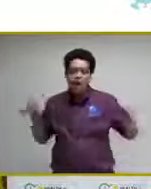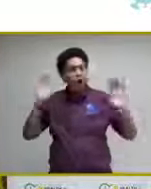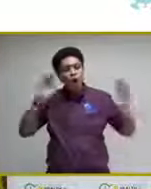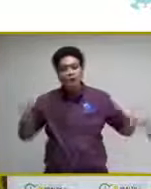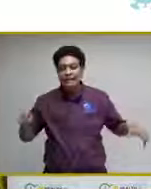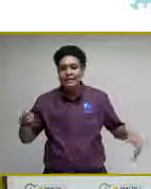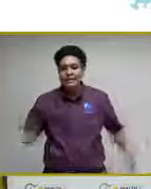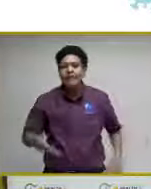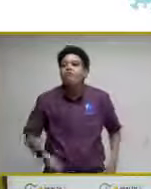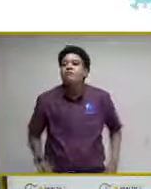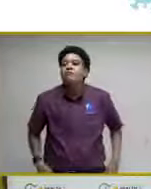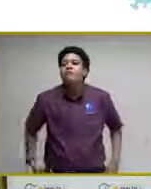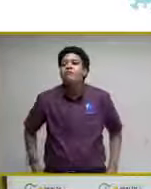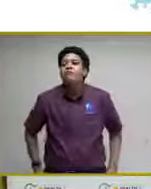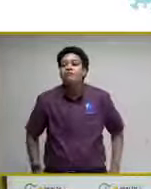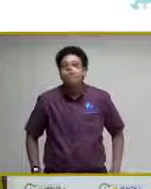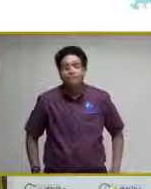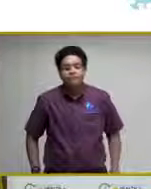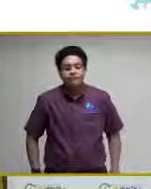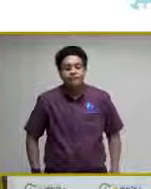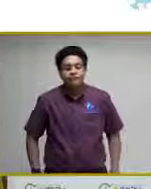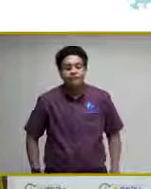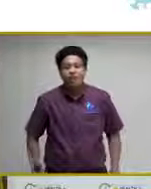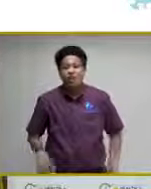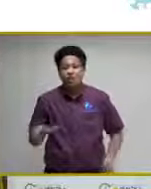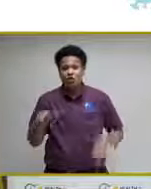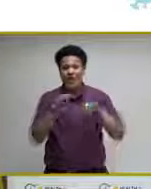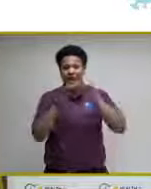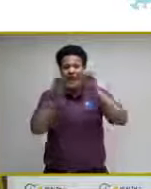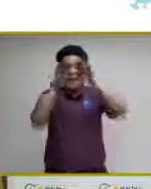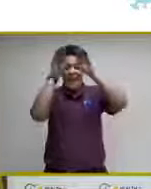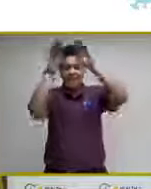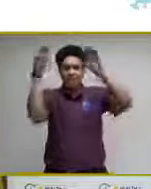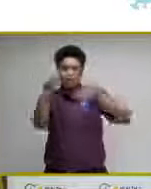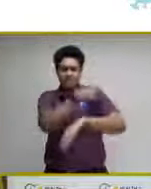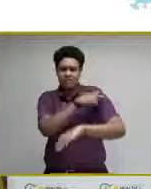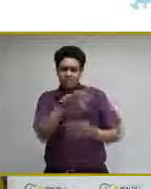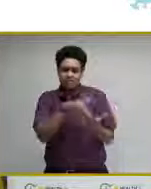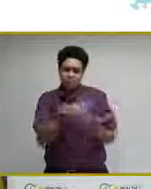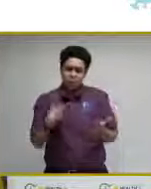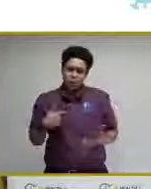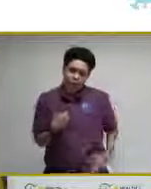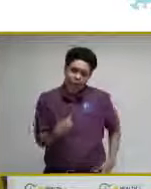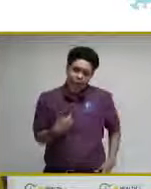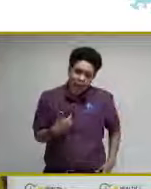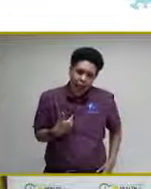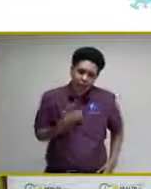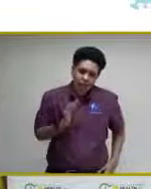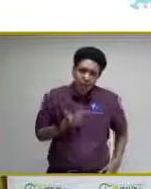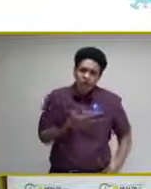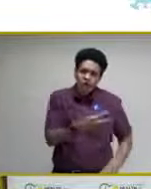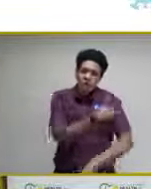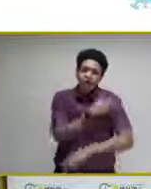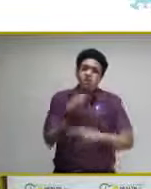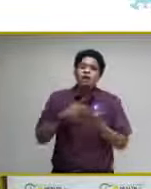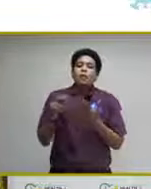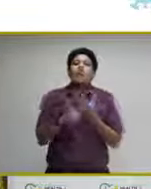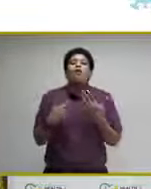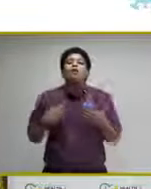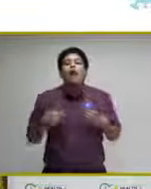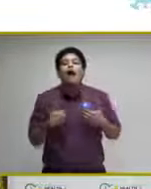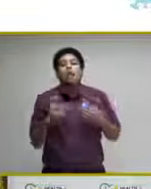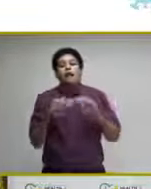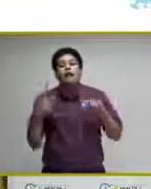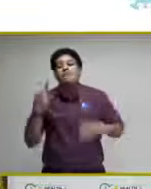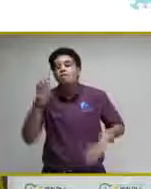Now, there are 3 levels of vaccination centers that we have, or vaccination programs that we have. At level